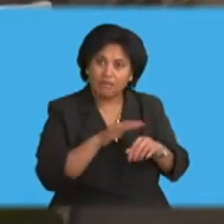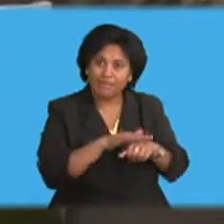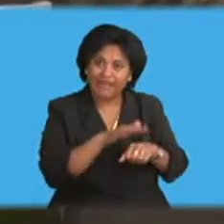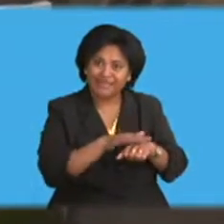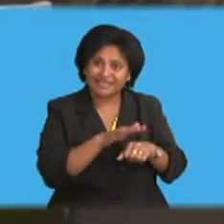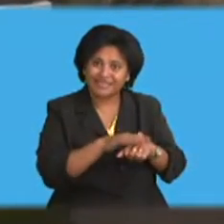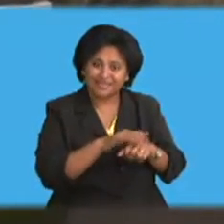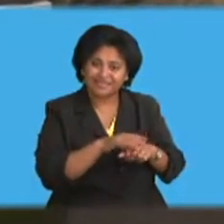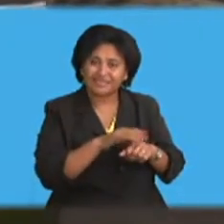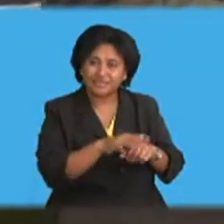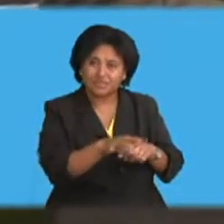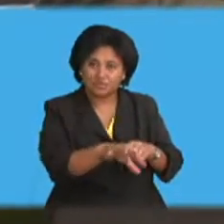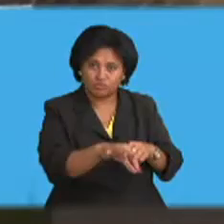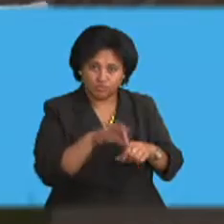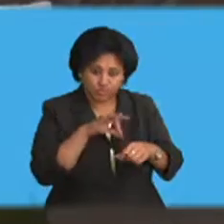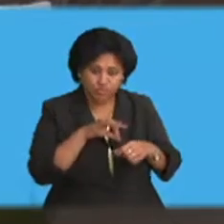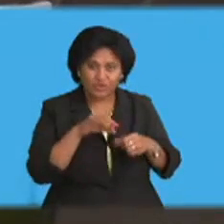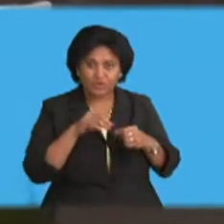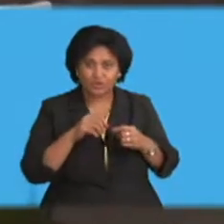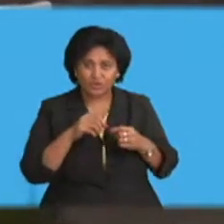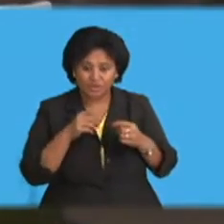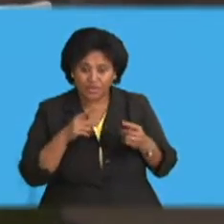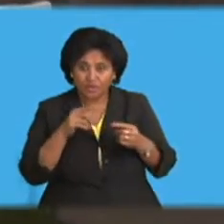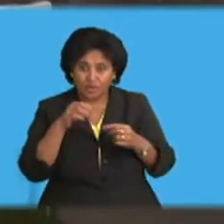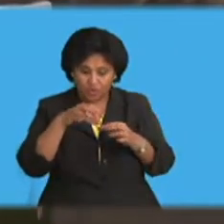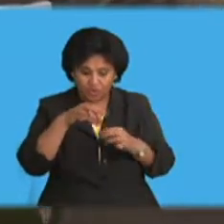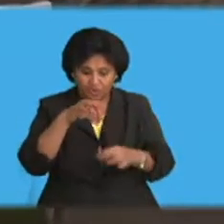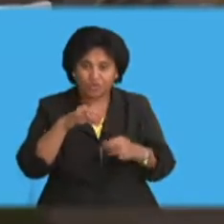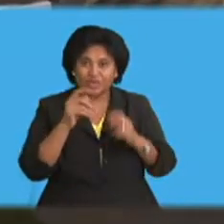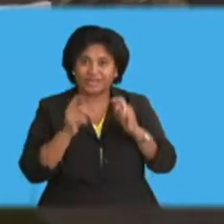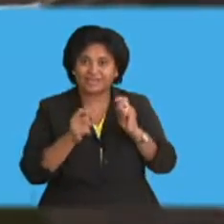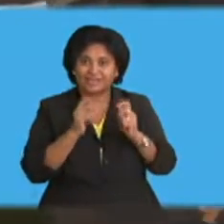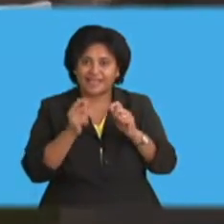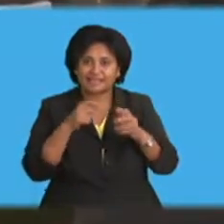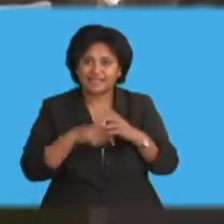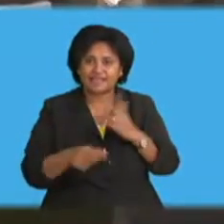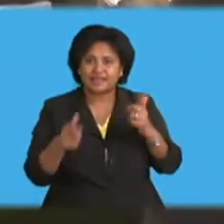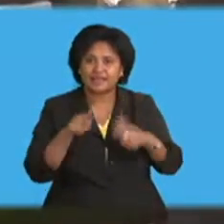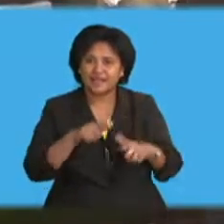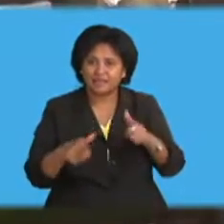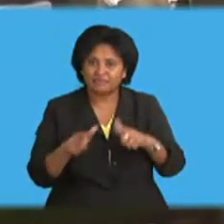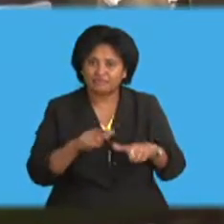confirmed in the laboratory. Both these